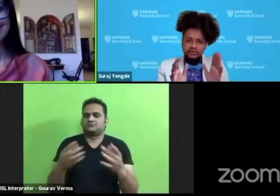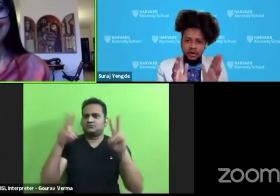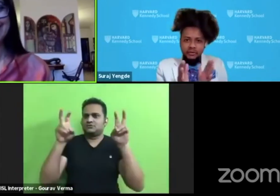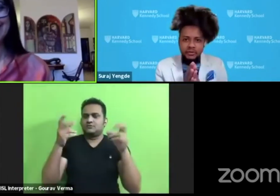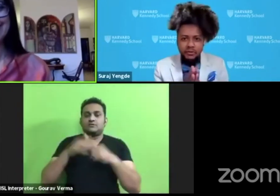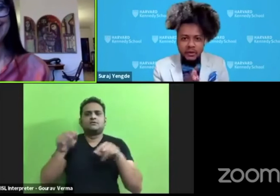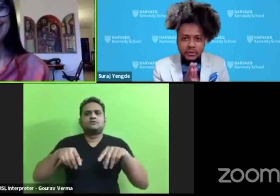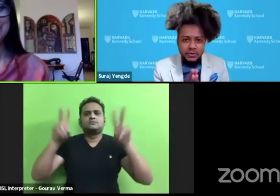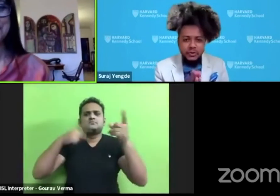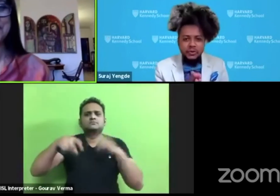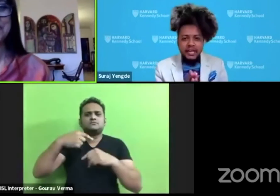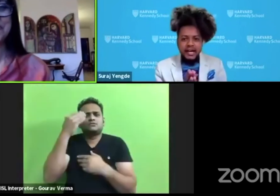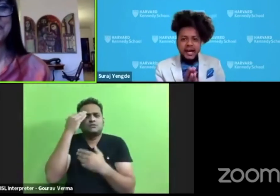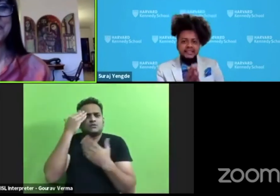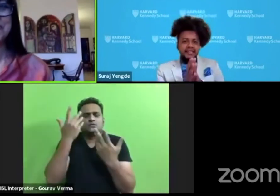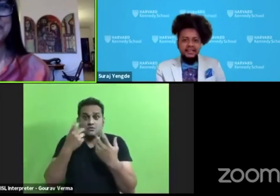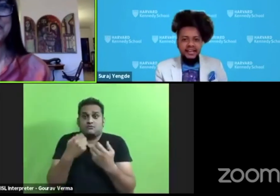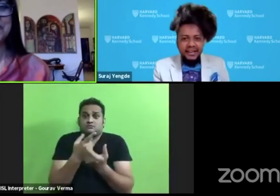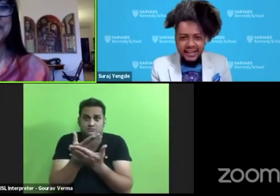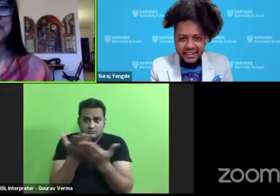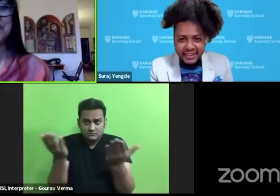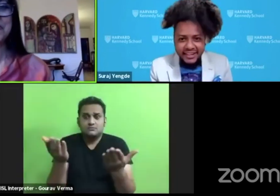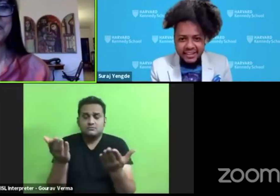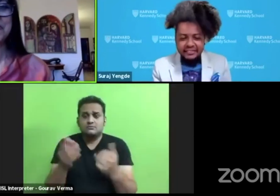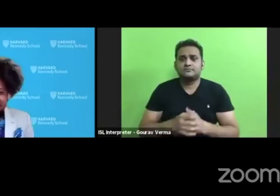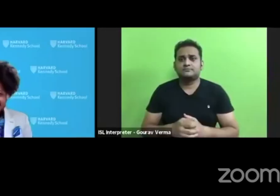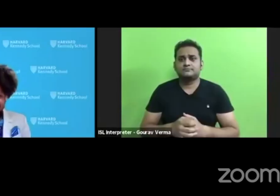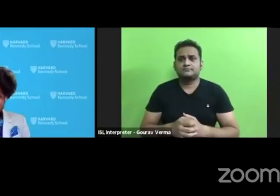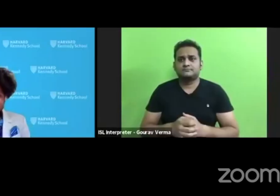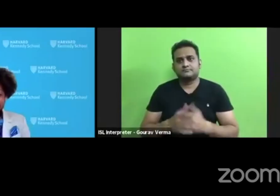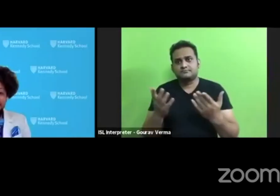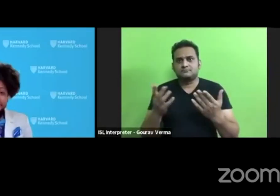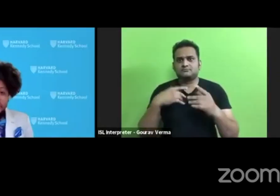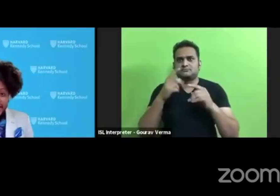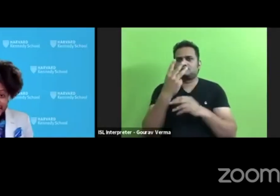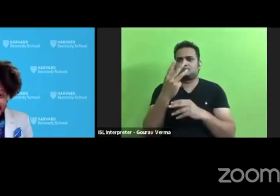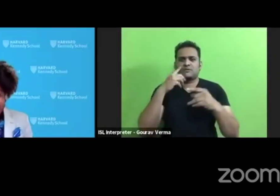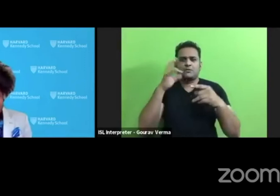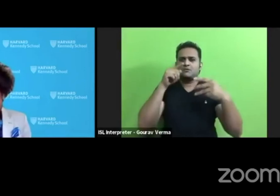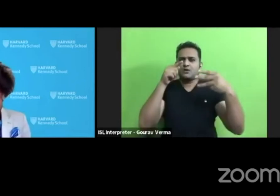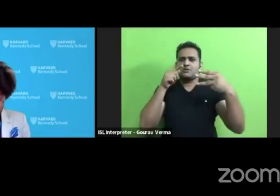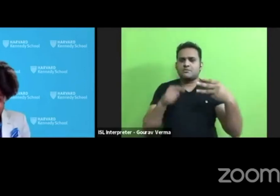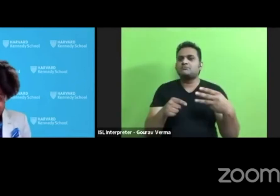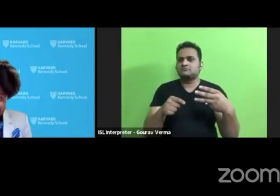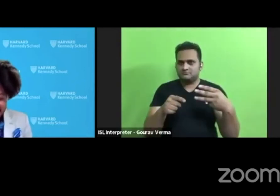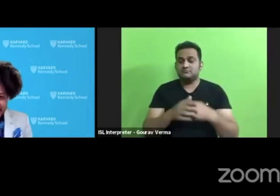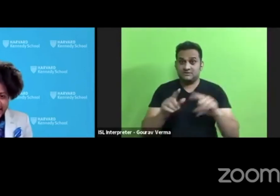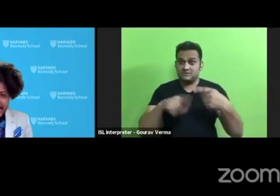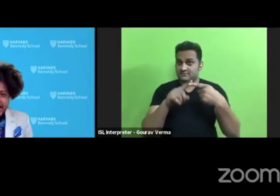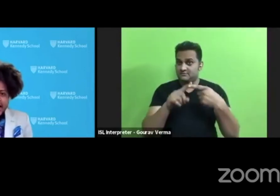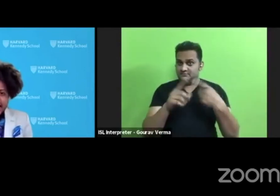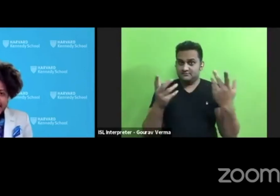what we all want to know, I want you to know three phrases or keywords, if you will. The first is